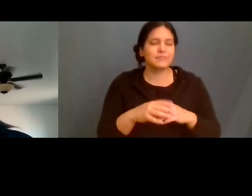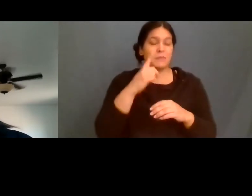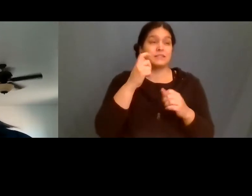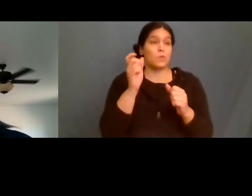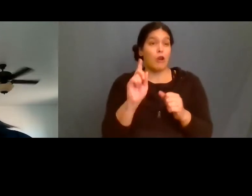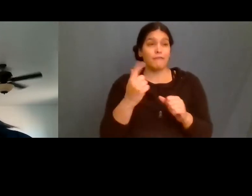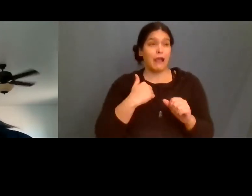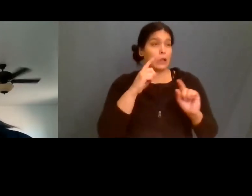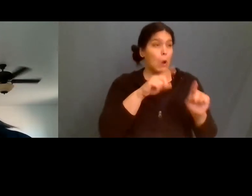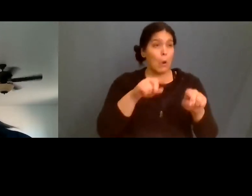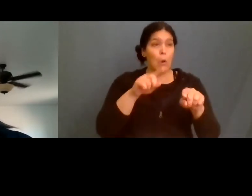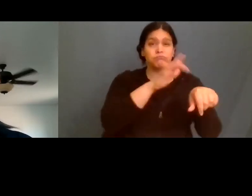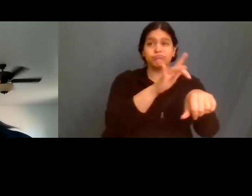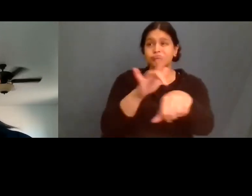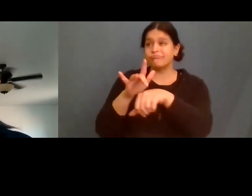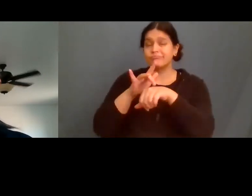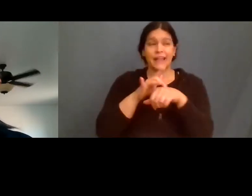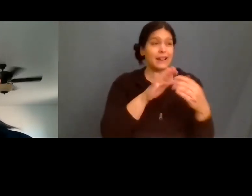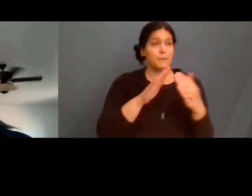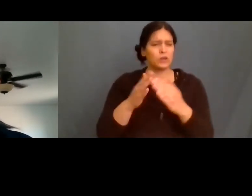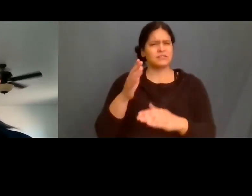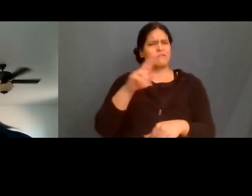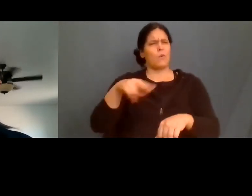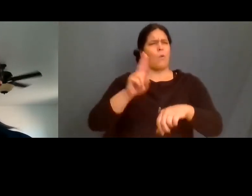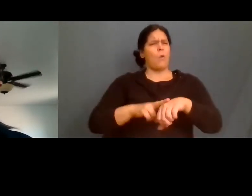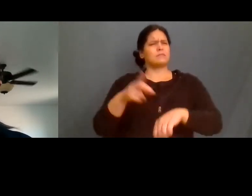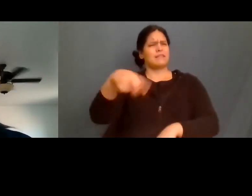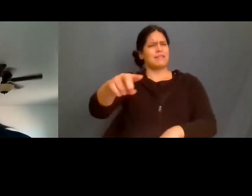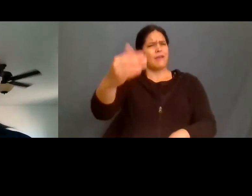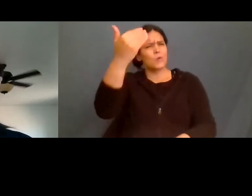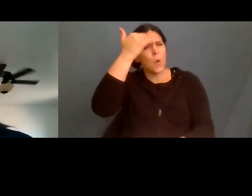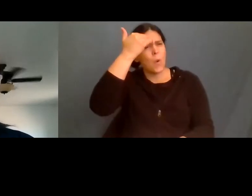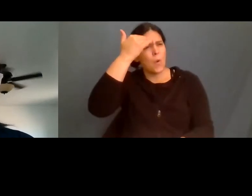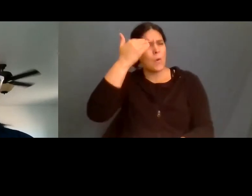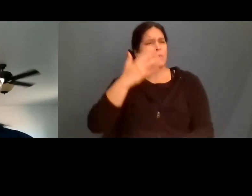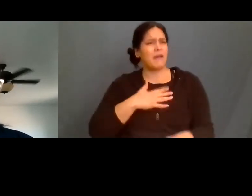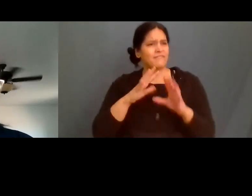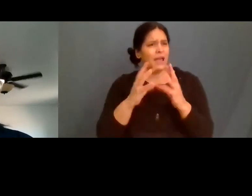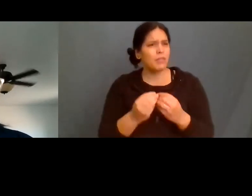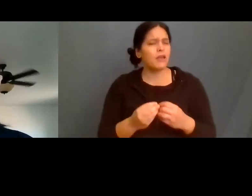in the communities of Forest Lake and Black Mesa, somebody will always say,